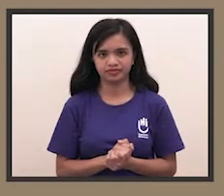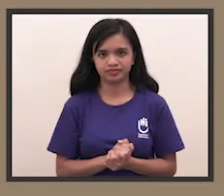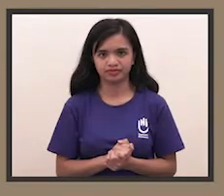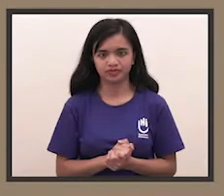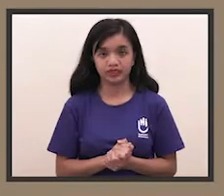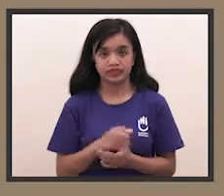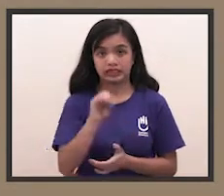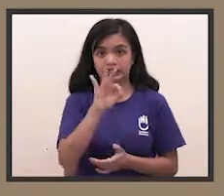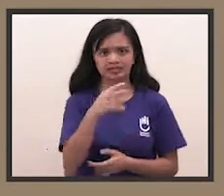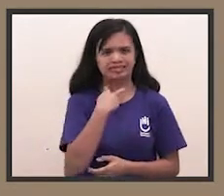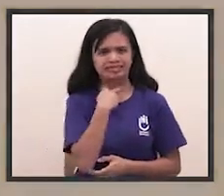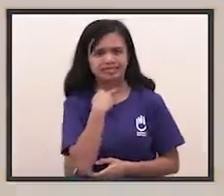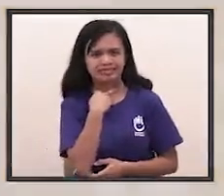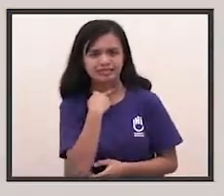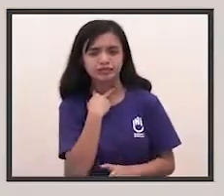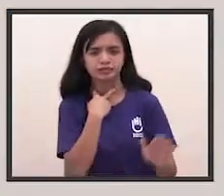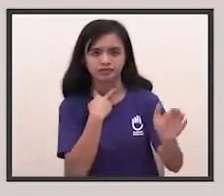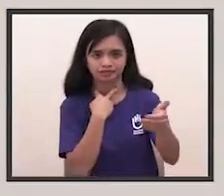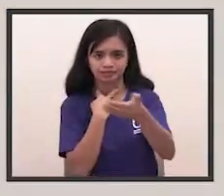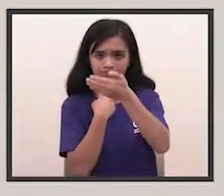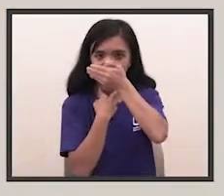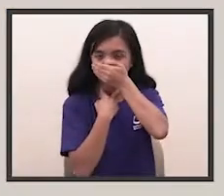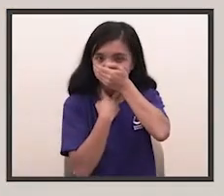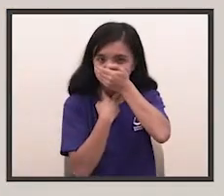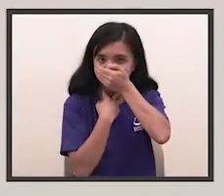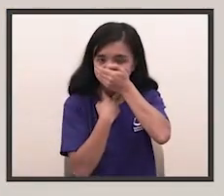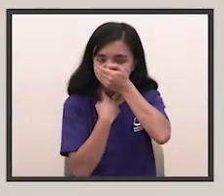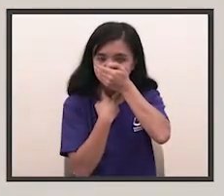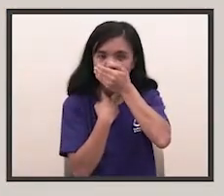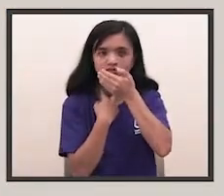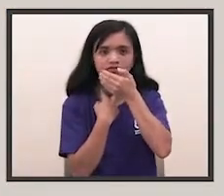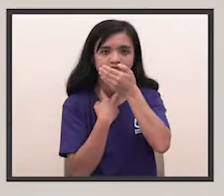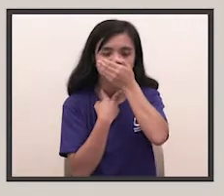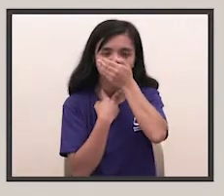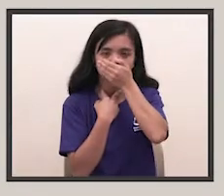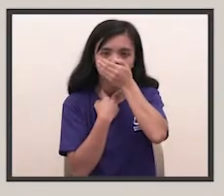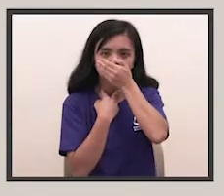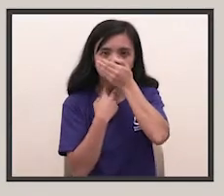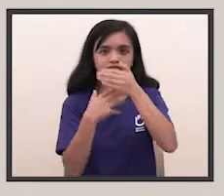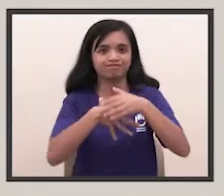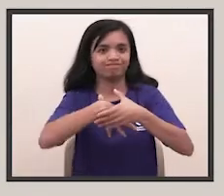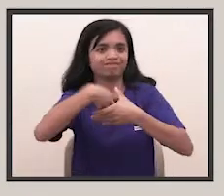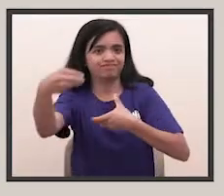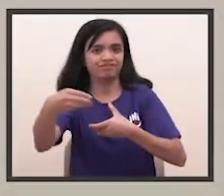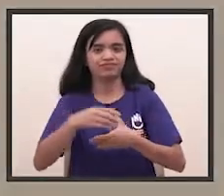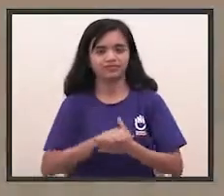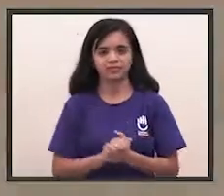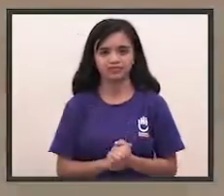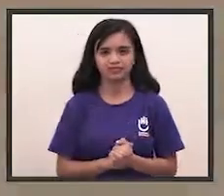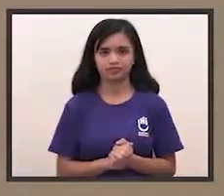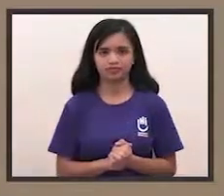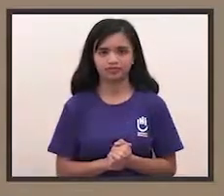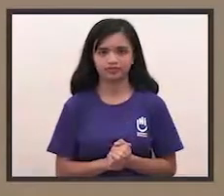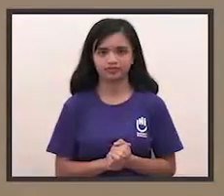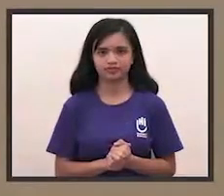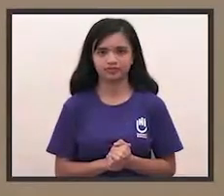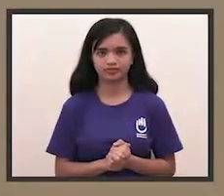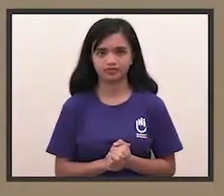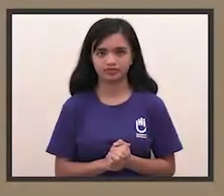If trapped, cover your nose and mouth with a wet cloth as you crawl out of the room.